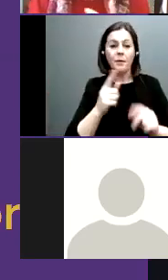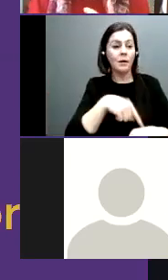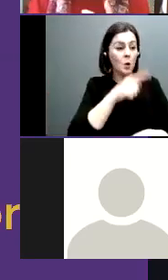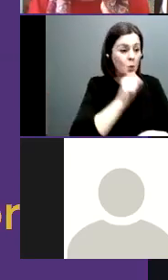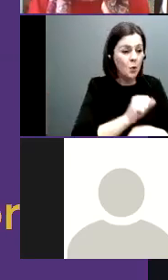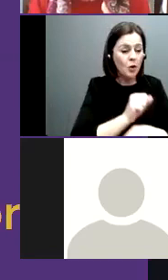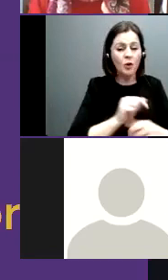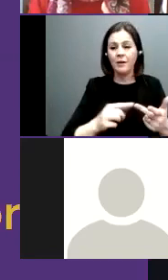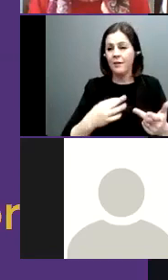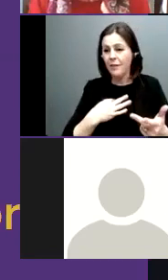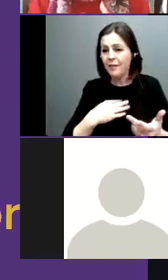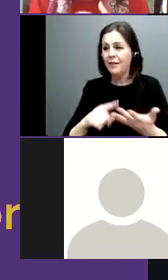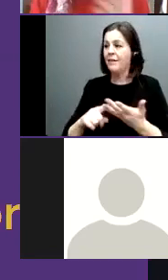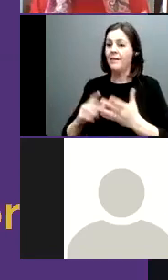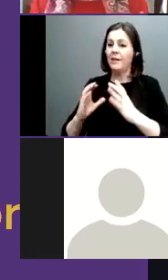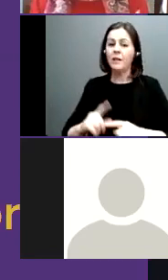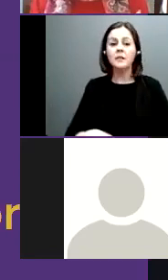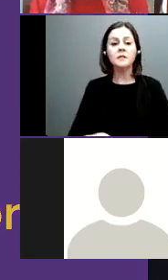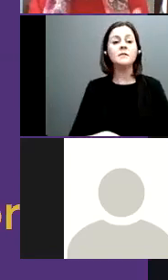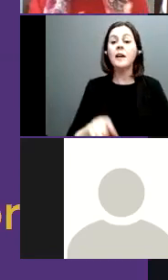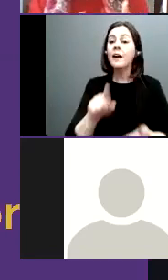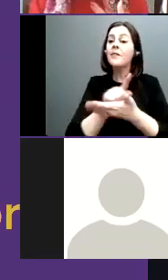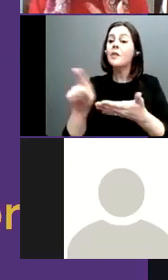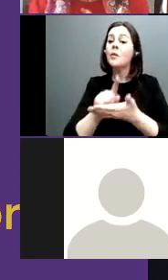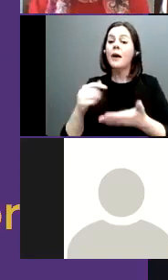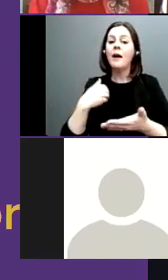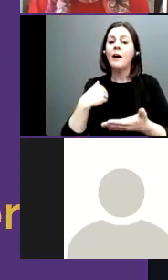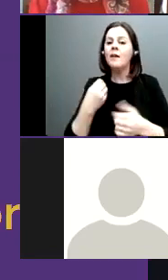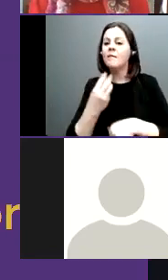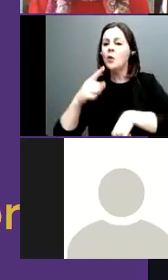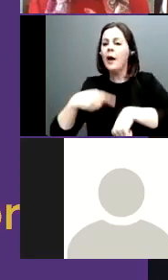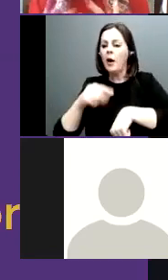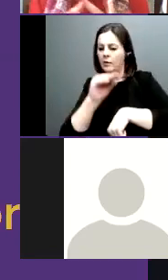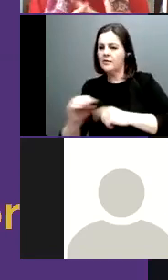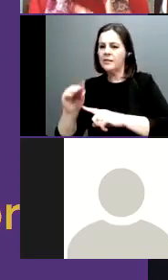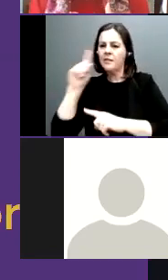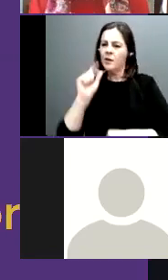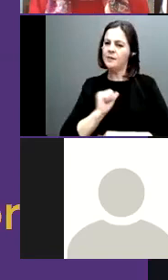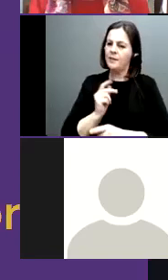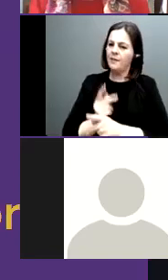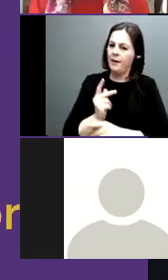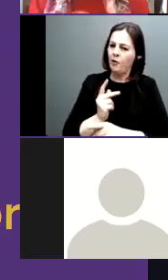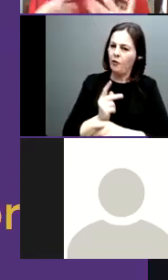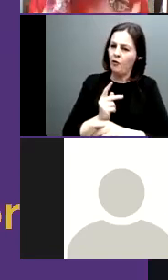hours that we are allowed to take every week that is paid. We have mental health days. We are encouraged and